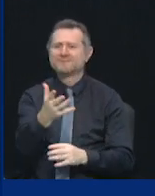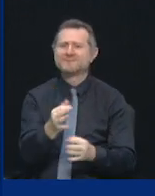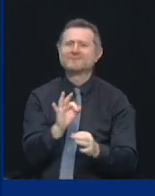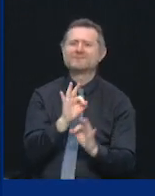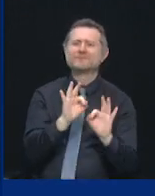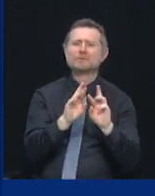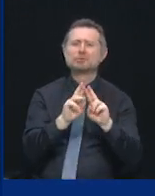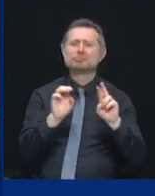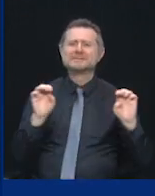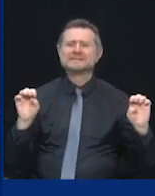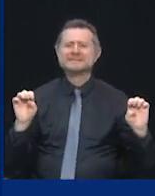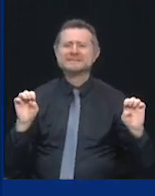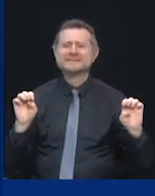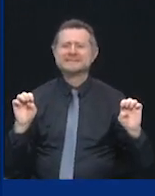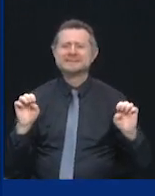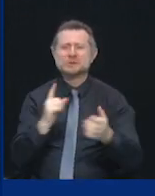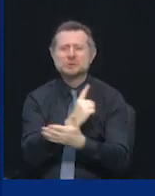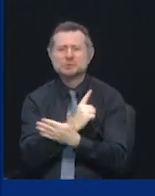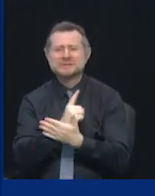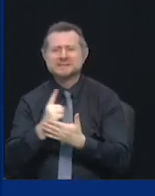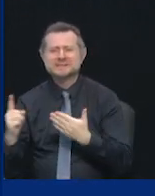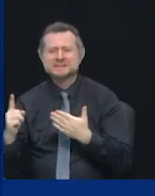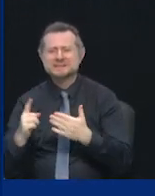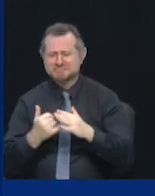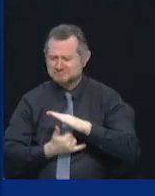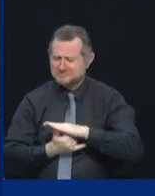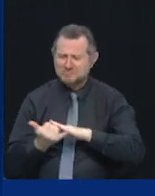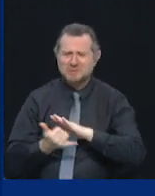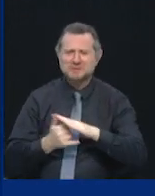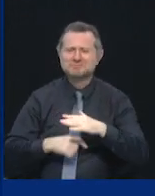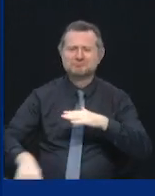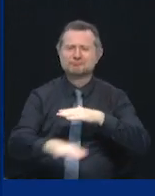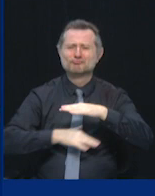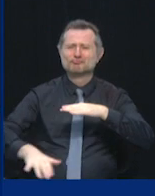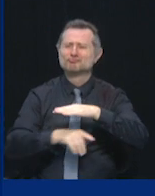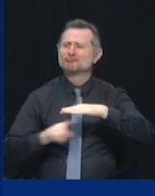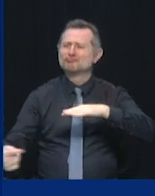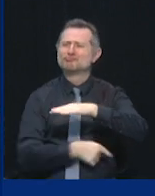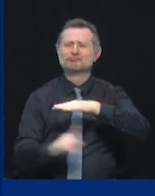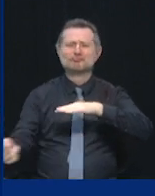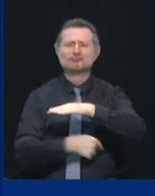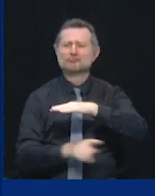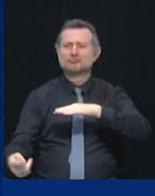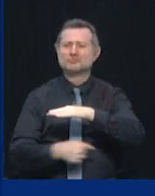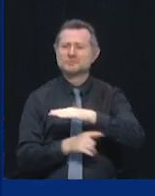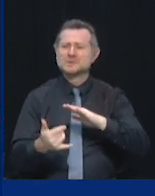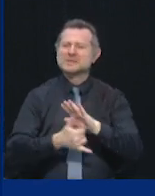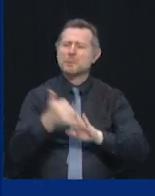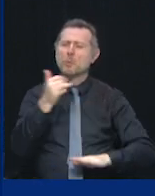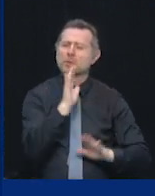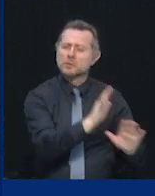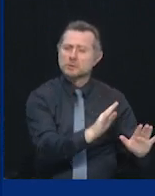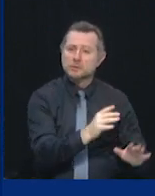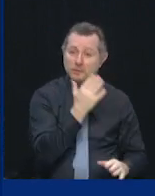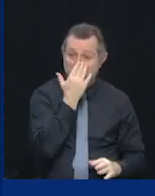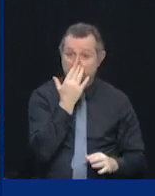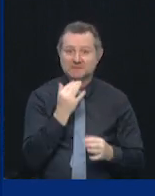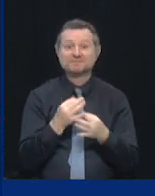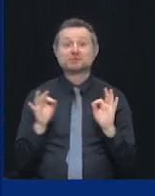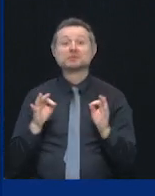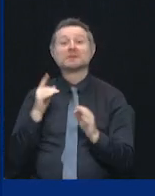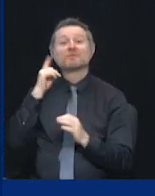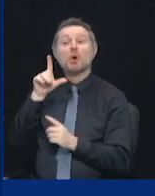of a 1-week unlimited Metro card if you do it at a subway station, or free tickets, Long